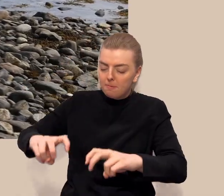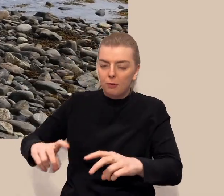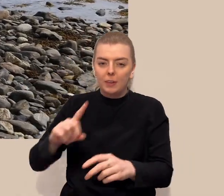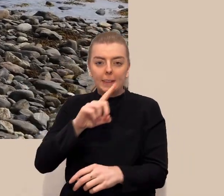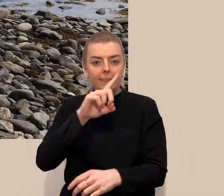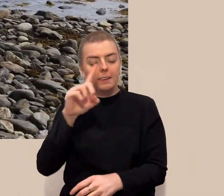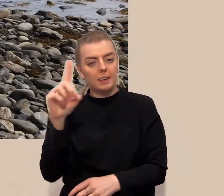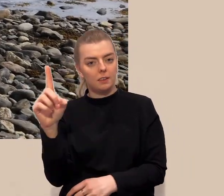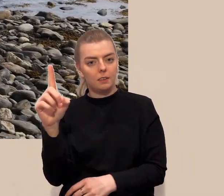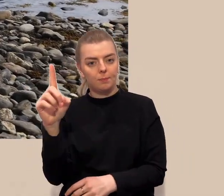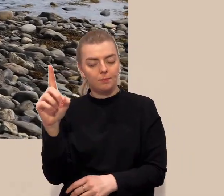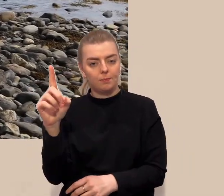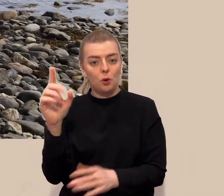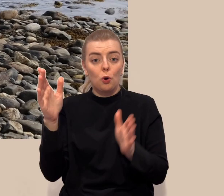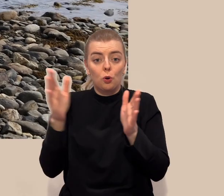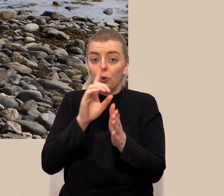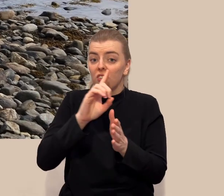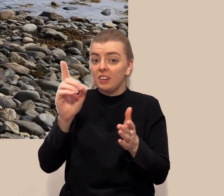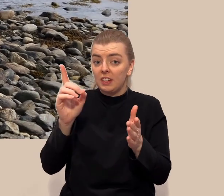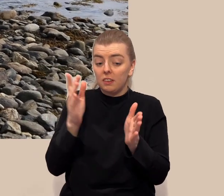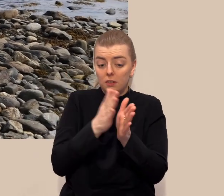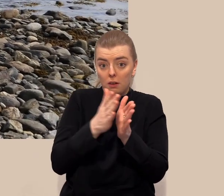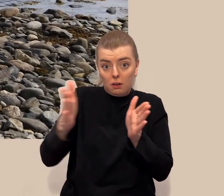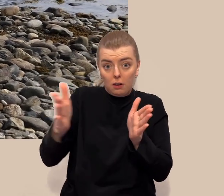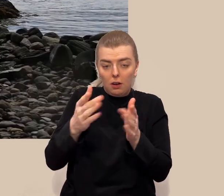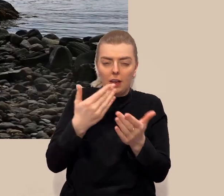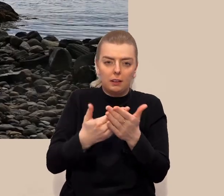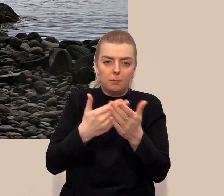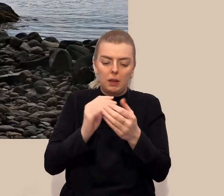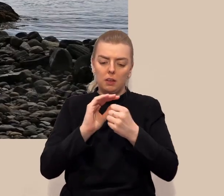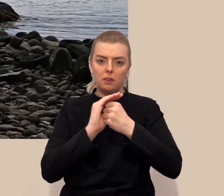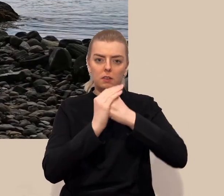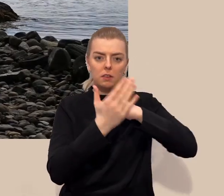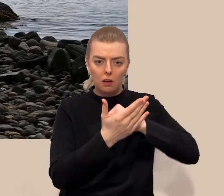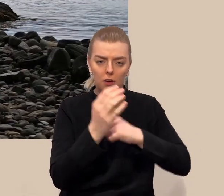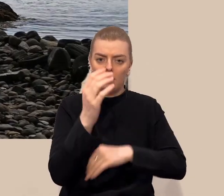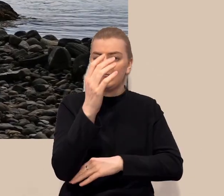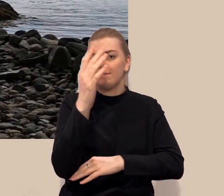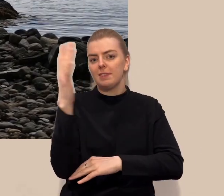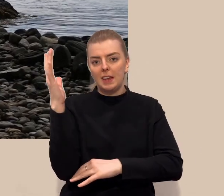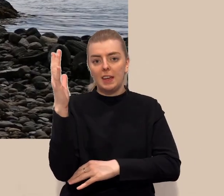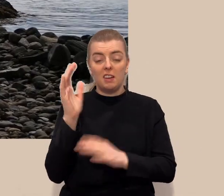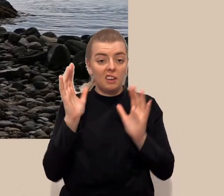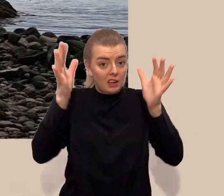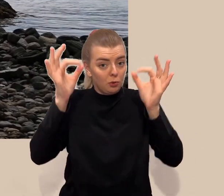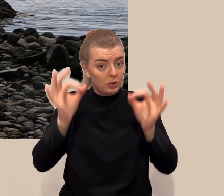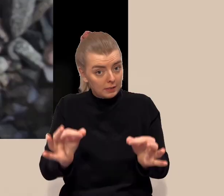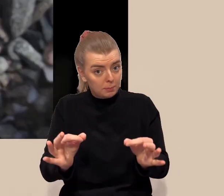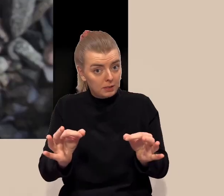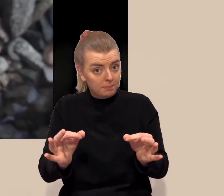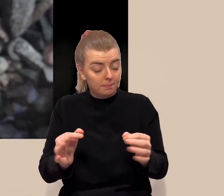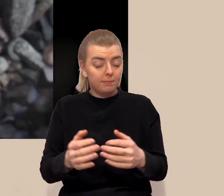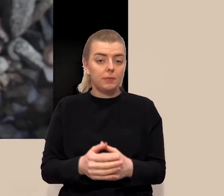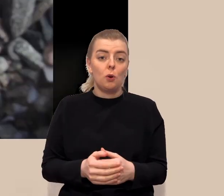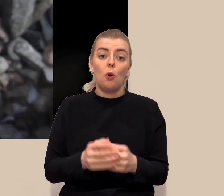we kind of began to explore time, short time scale, such as like, you know, living organisms, shells,